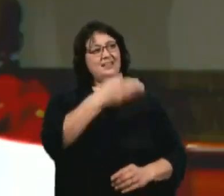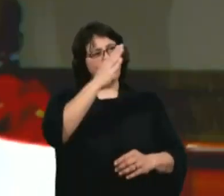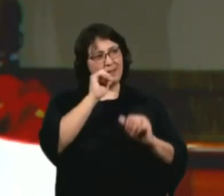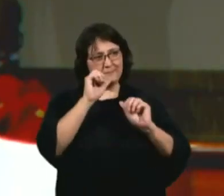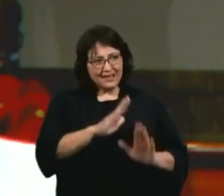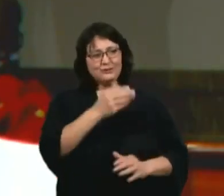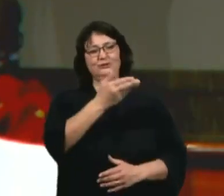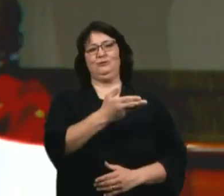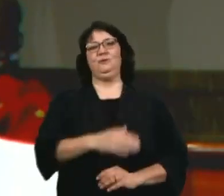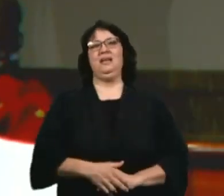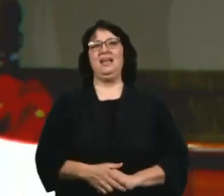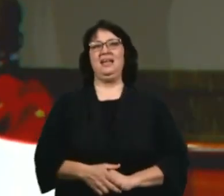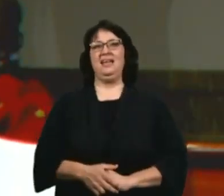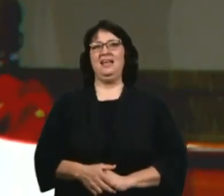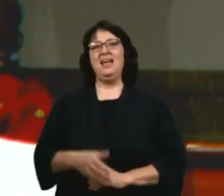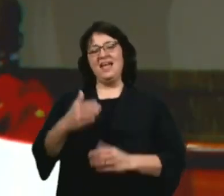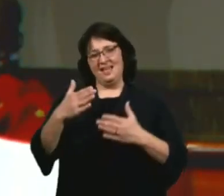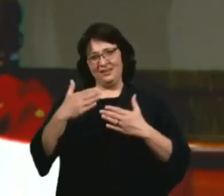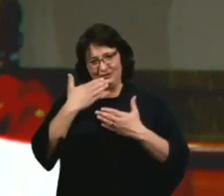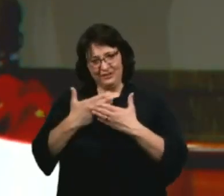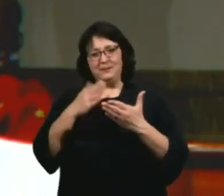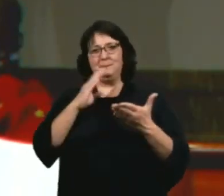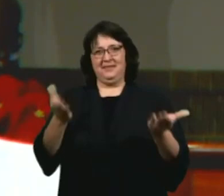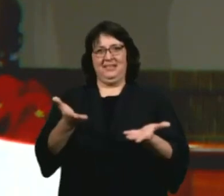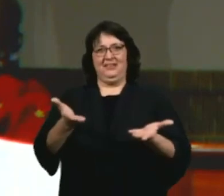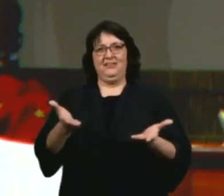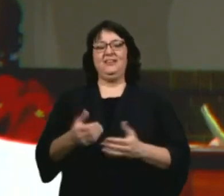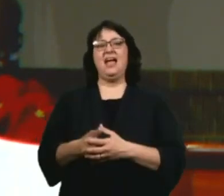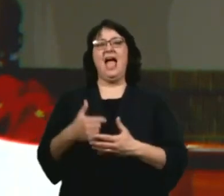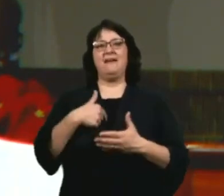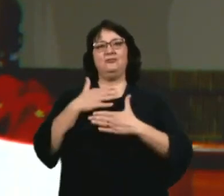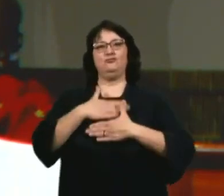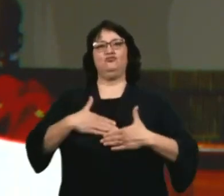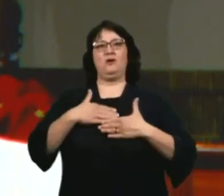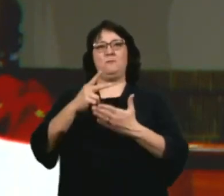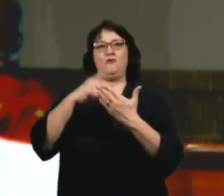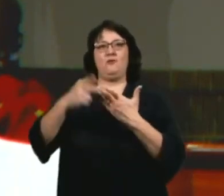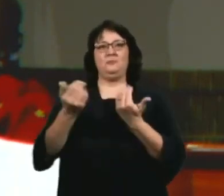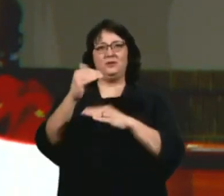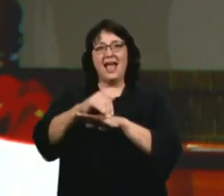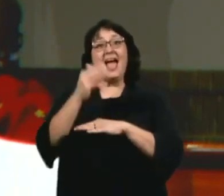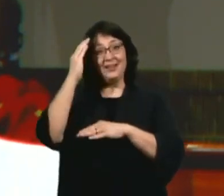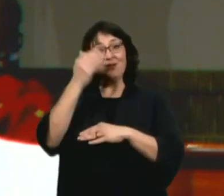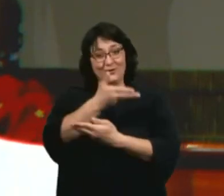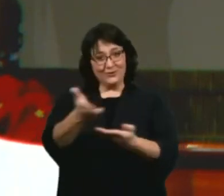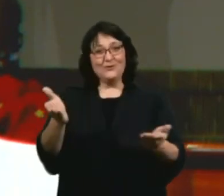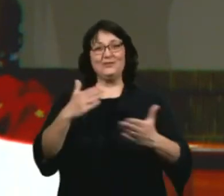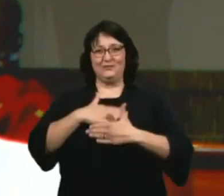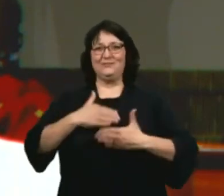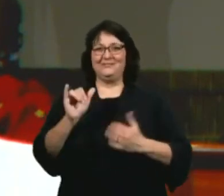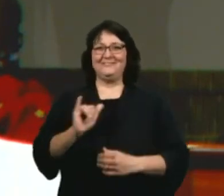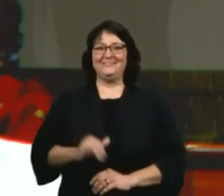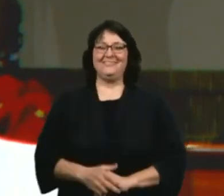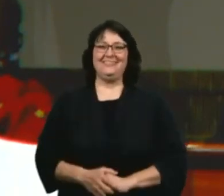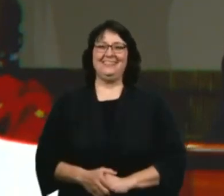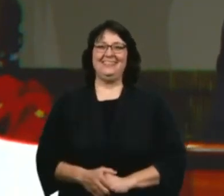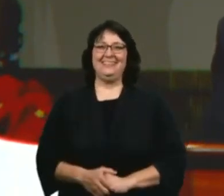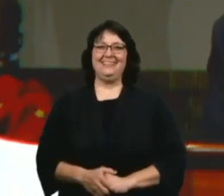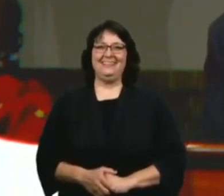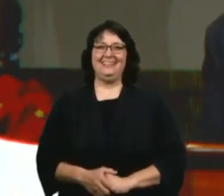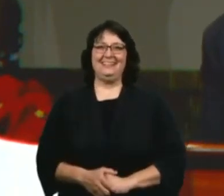bless you and allow me to be here. And I've enjoyed the program tonight, and I know you have. And I wanted